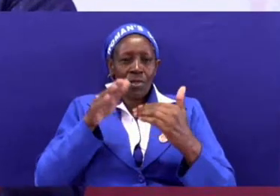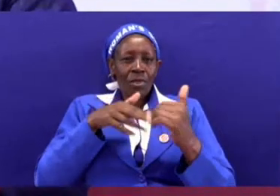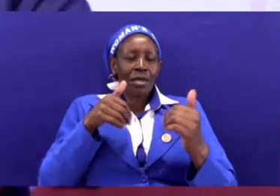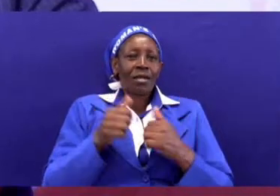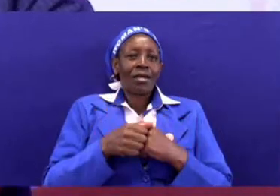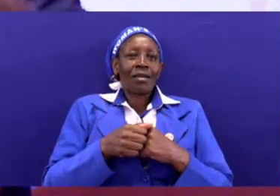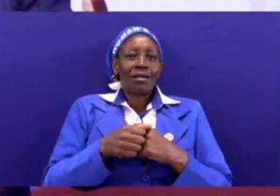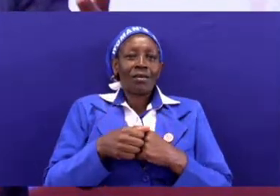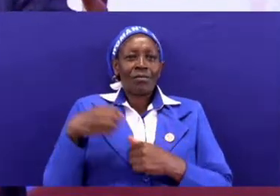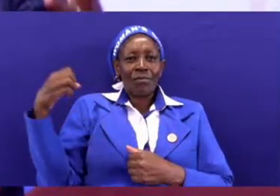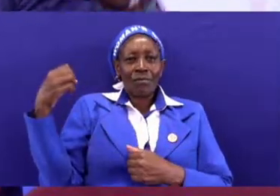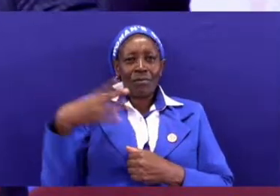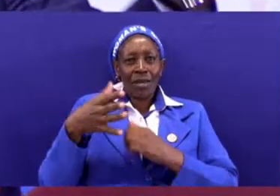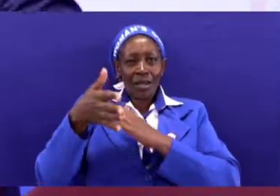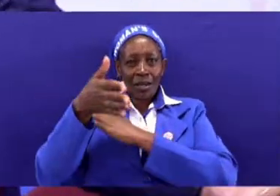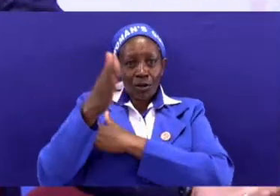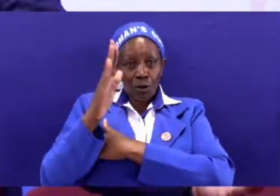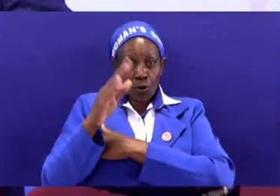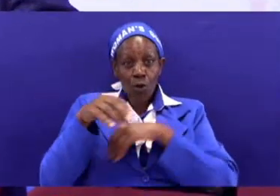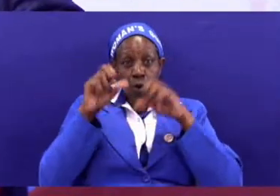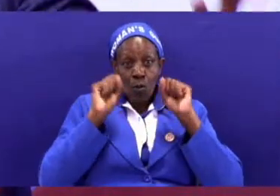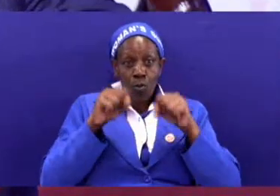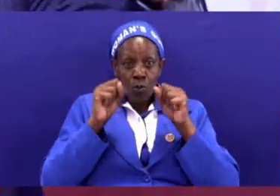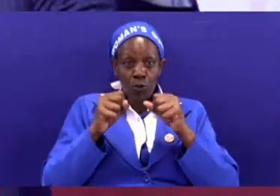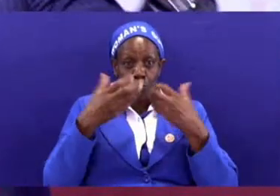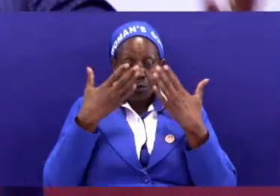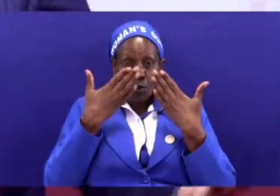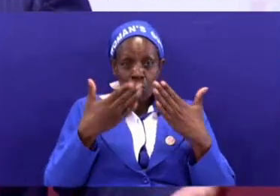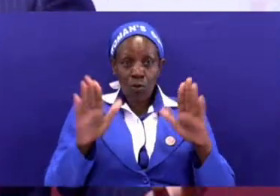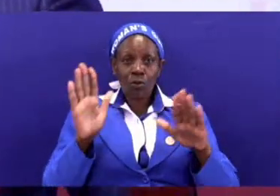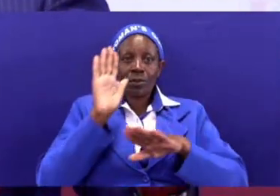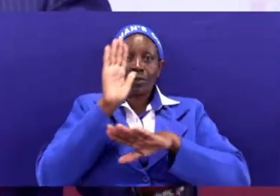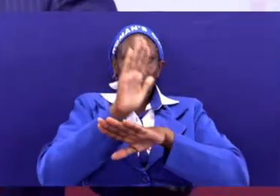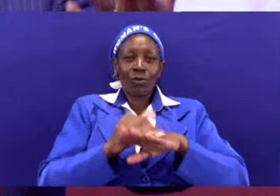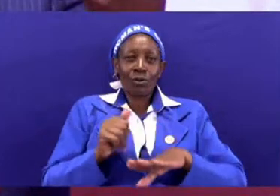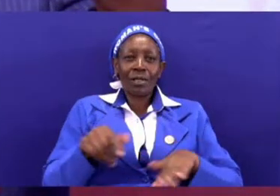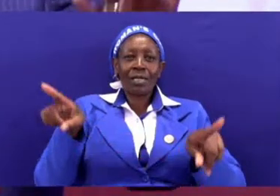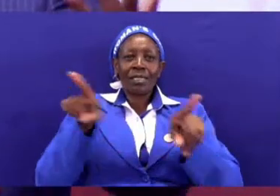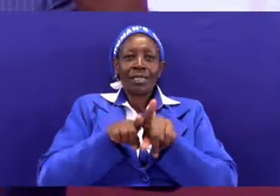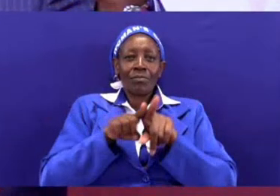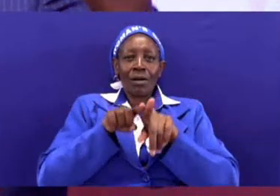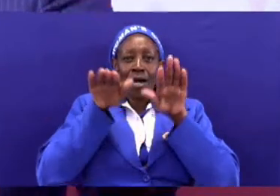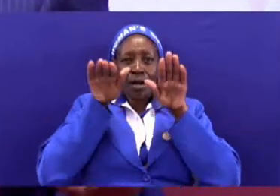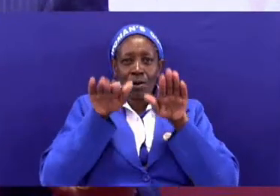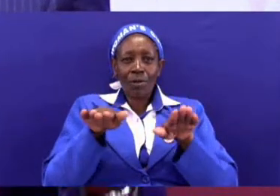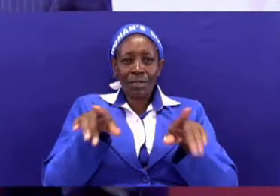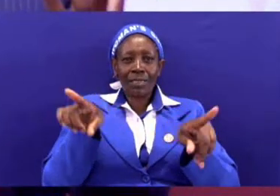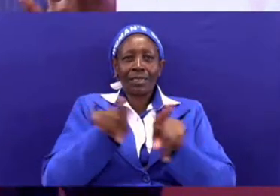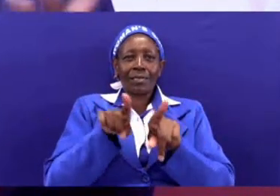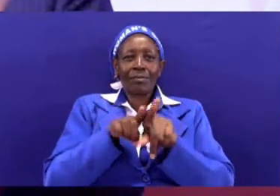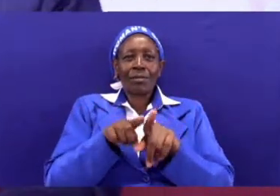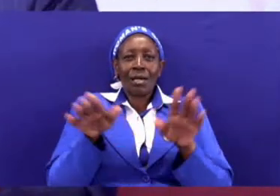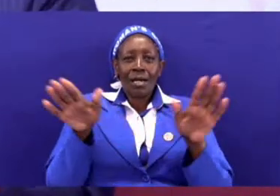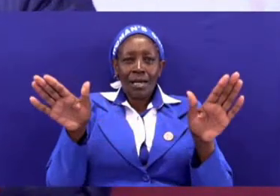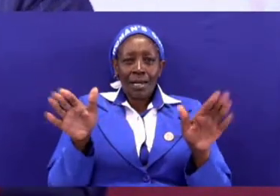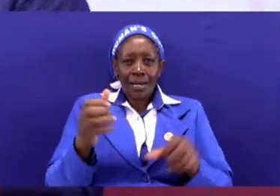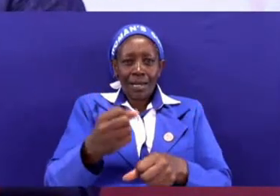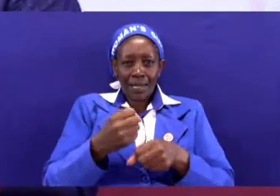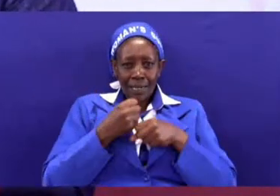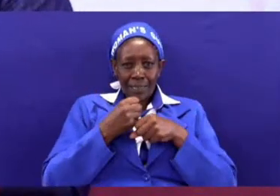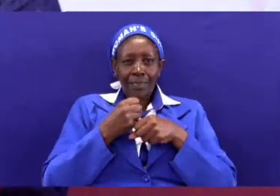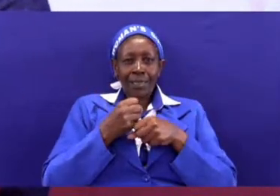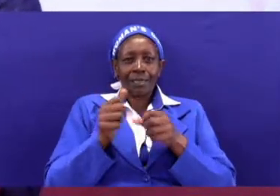he would have lost his calling, his commissioning, and his courageous adventures with